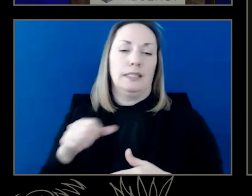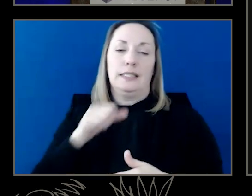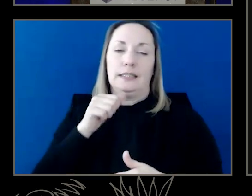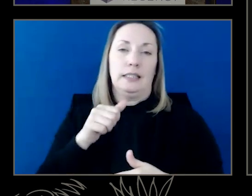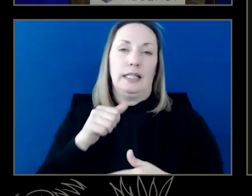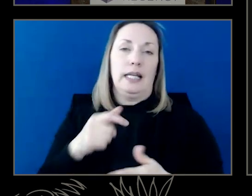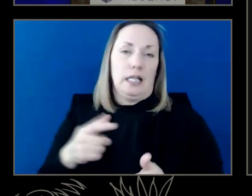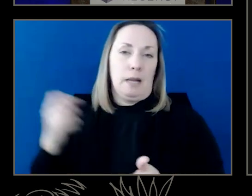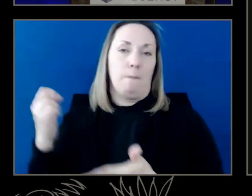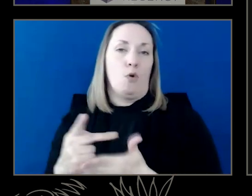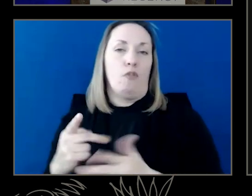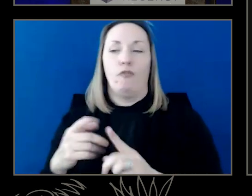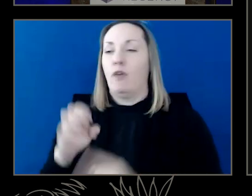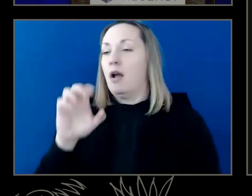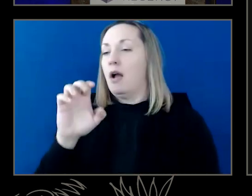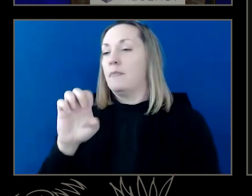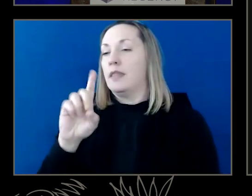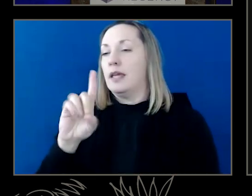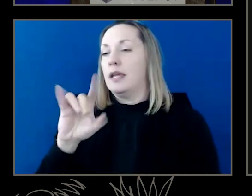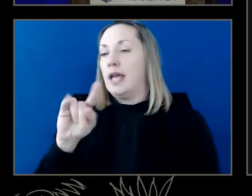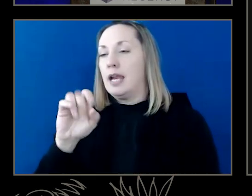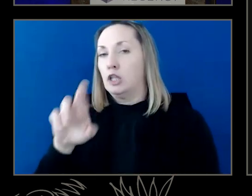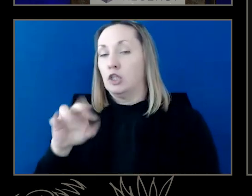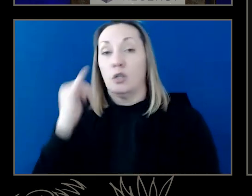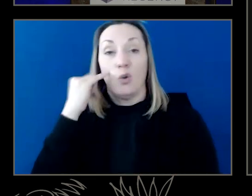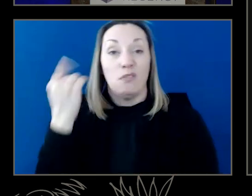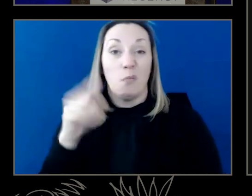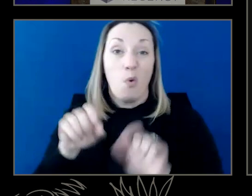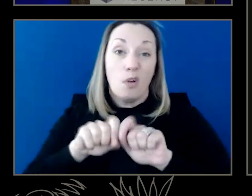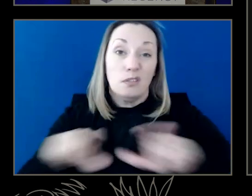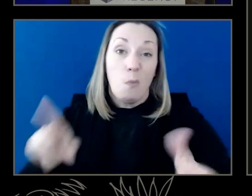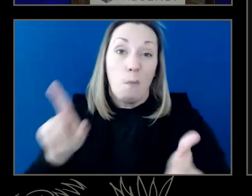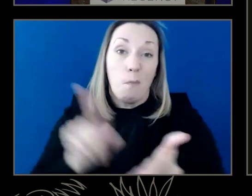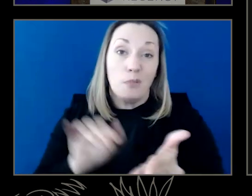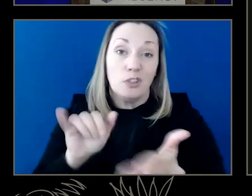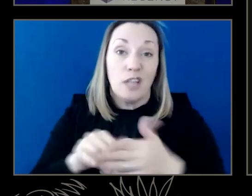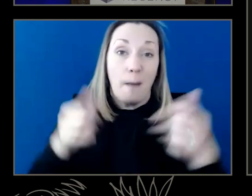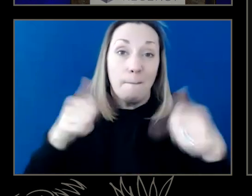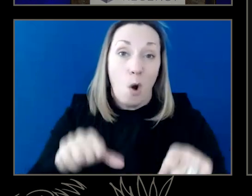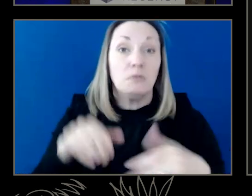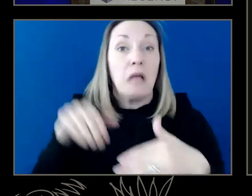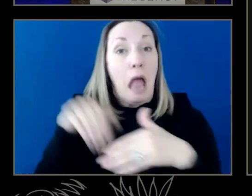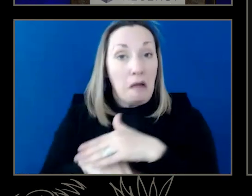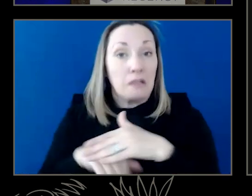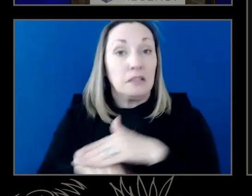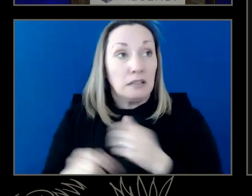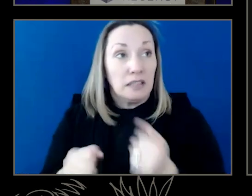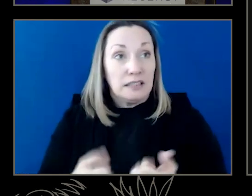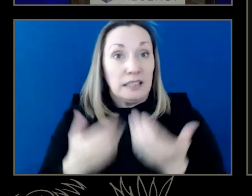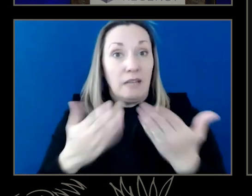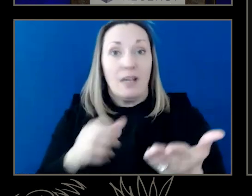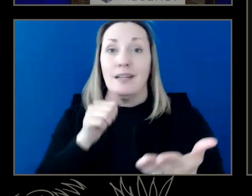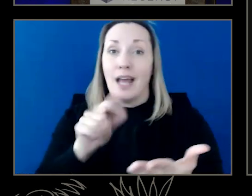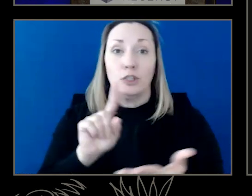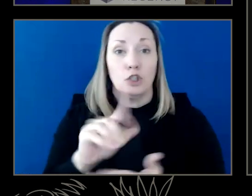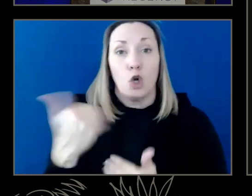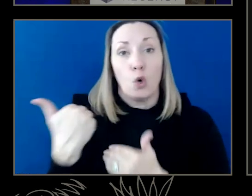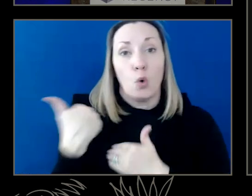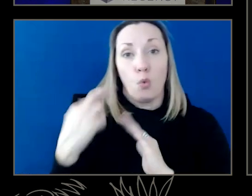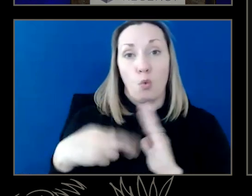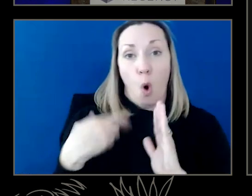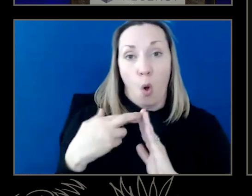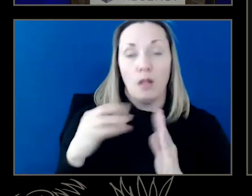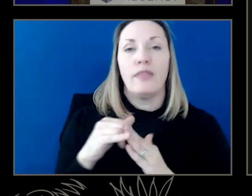editor. Now, if Sam wants to publish this post, access is granted not just based on her role, which is the case